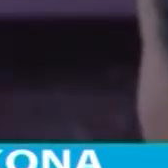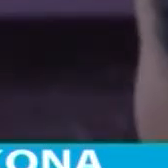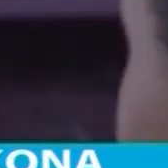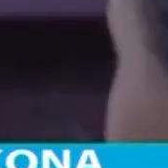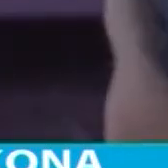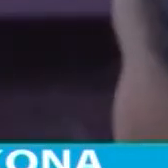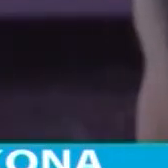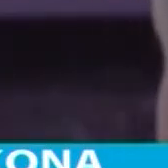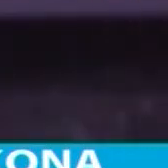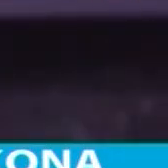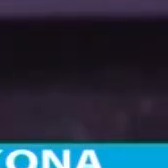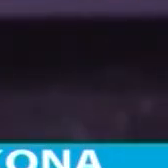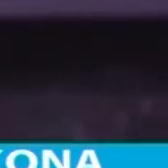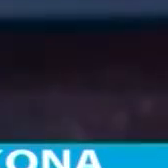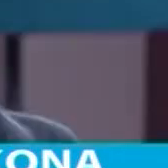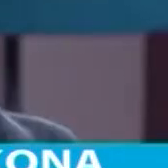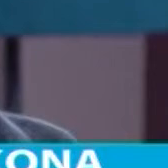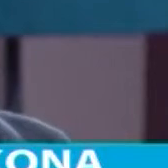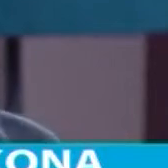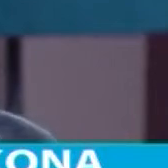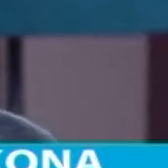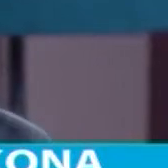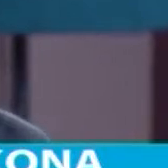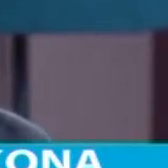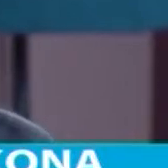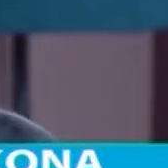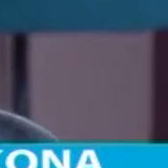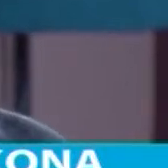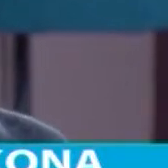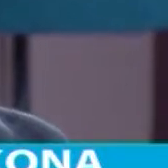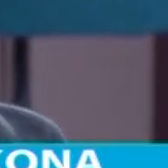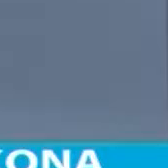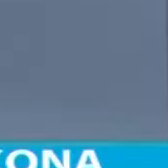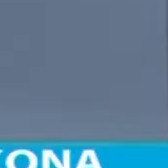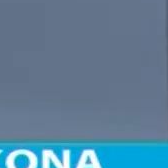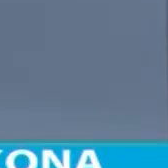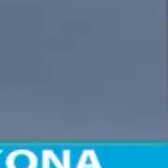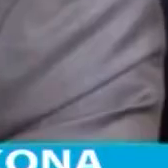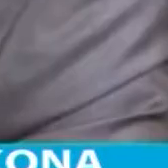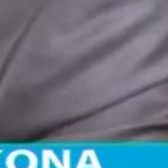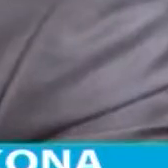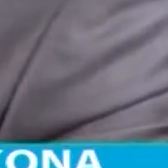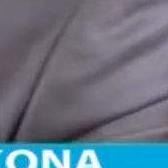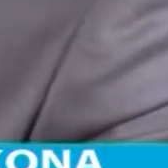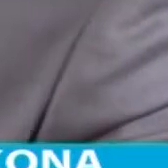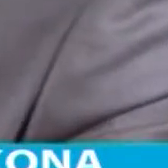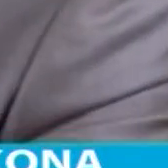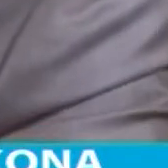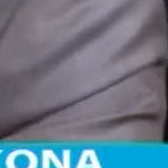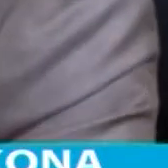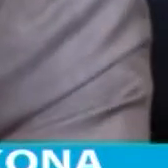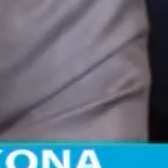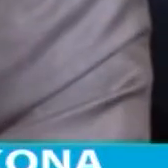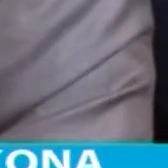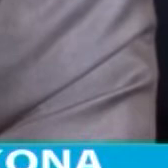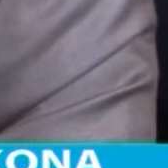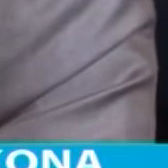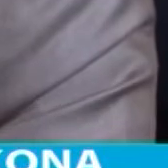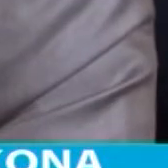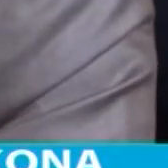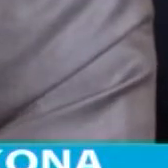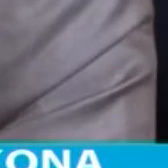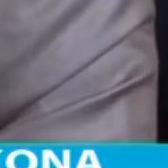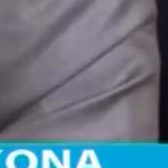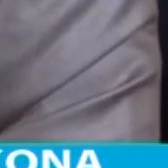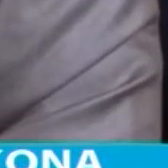yako ikievaporate. Ama will you let your voice be heard? Are you spying on me? I'm merely looking out for you. I